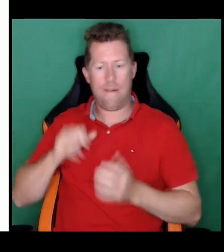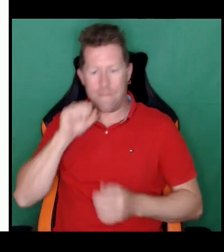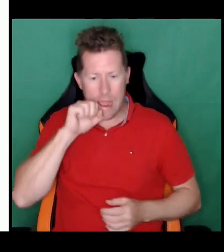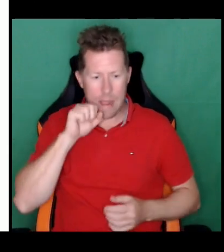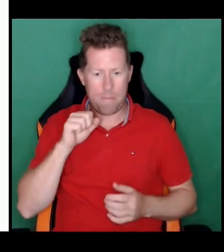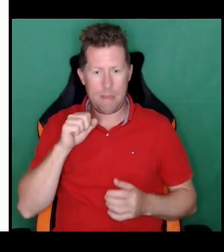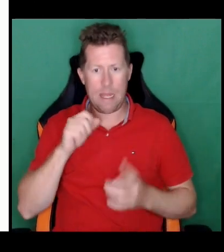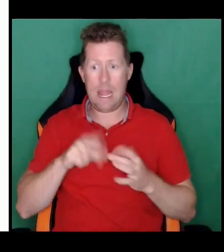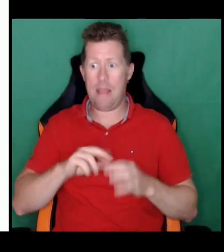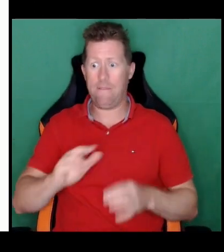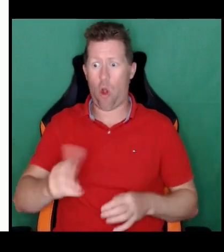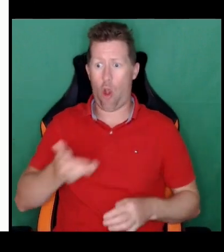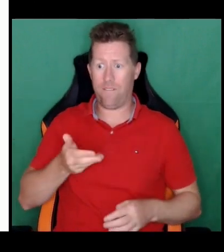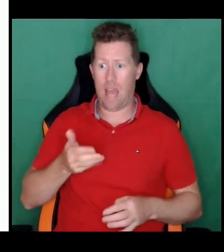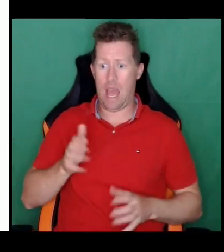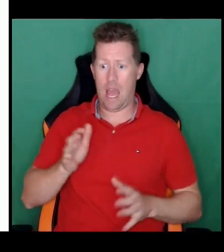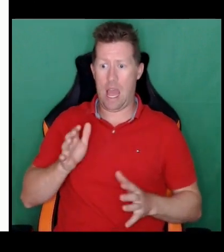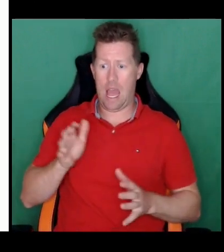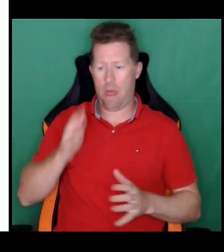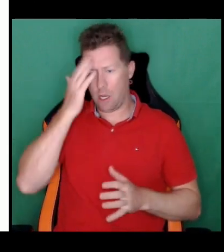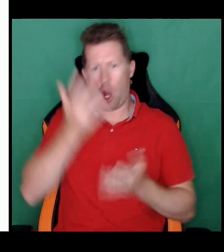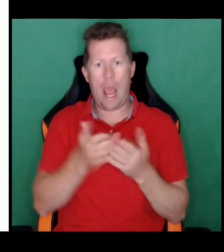out of an opportunity to share a vape.